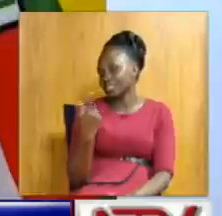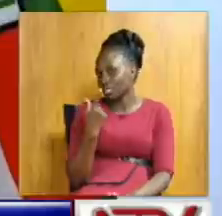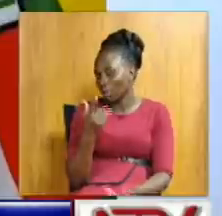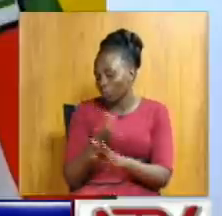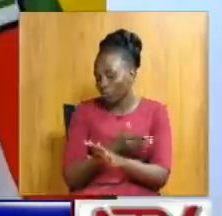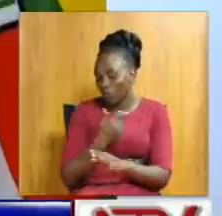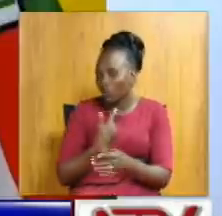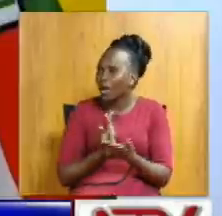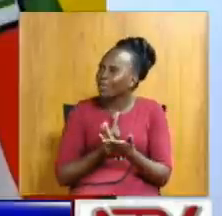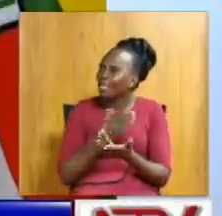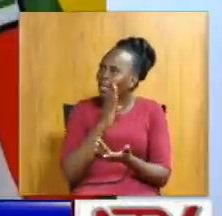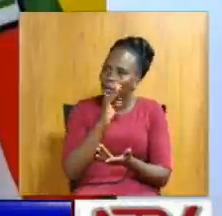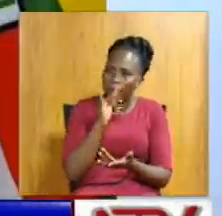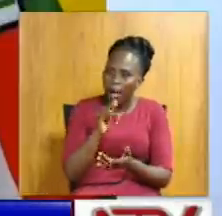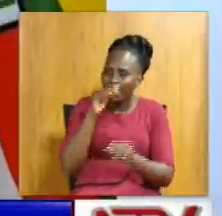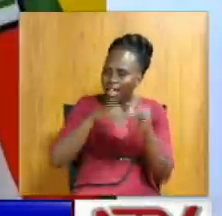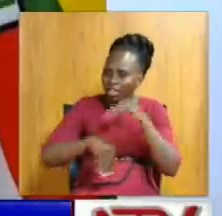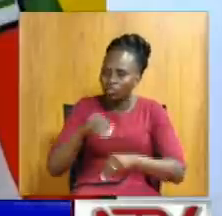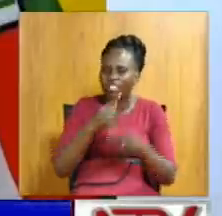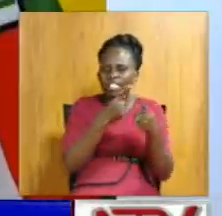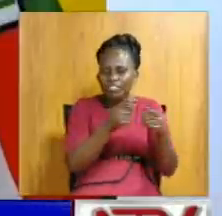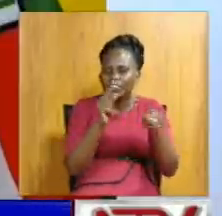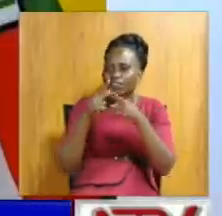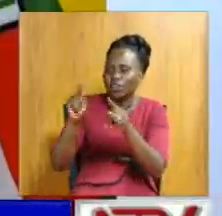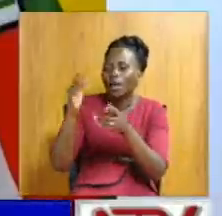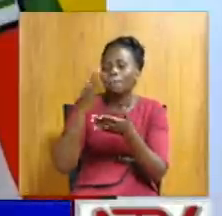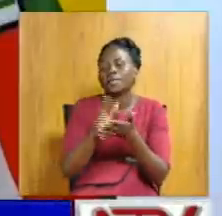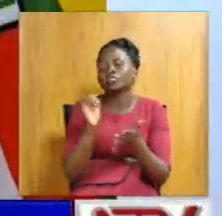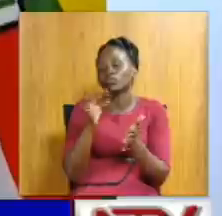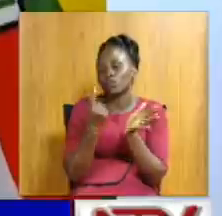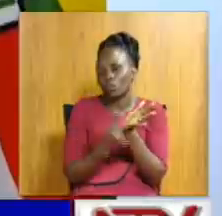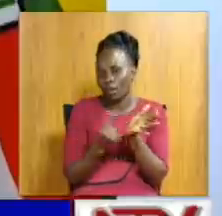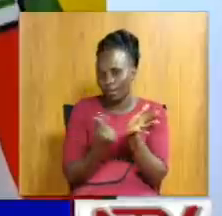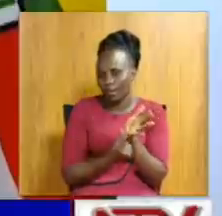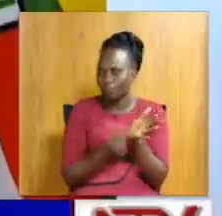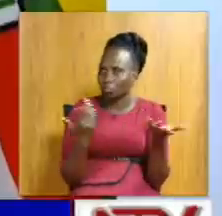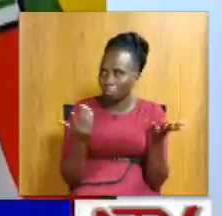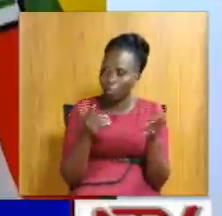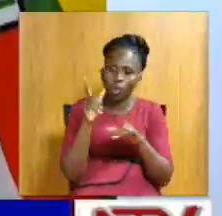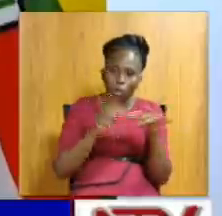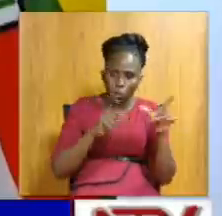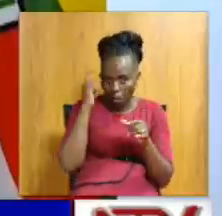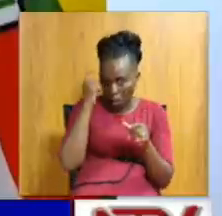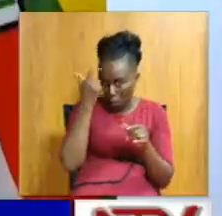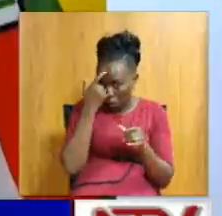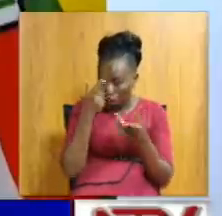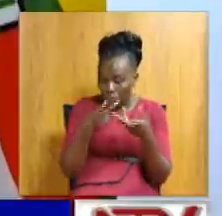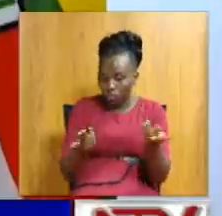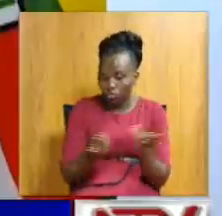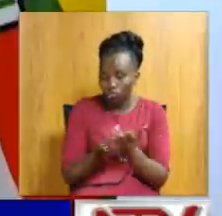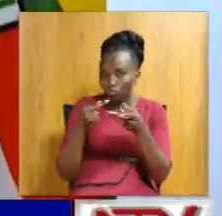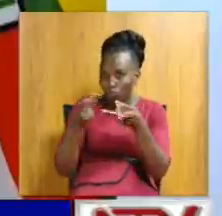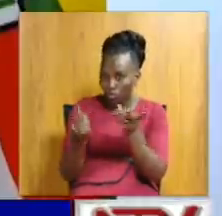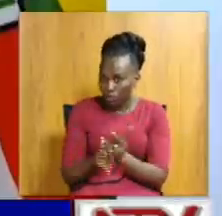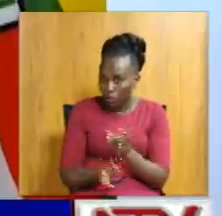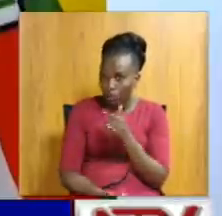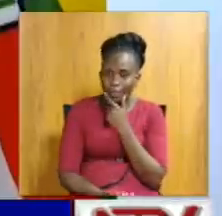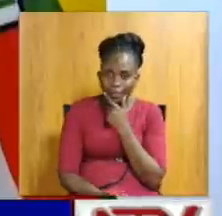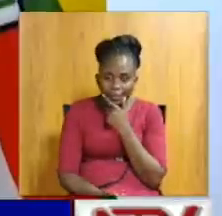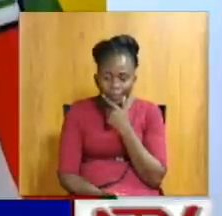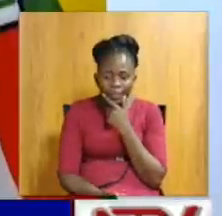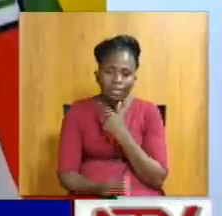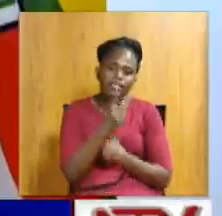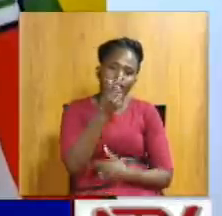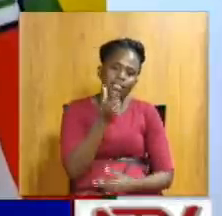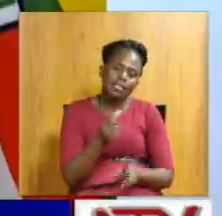we had by-elections in different parts of Uganda for some local governments, local government positions, on the